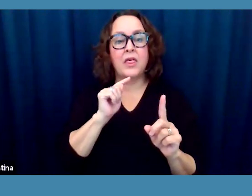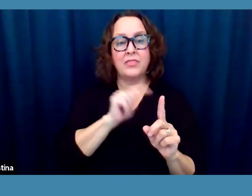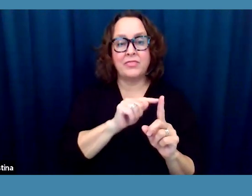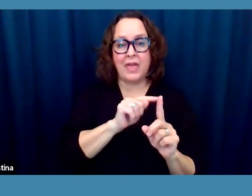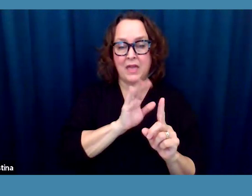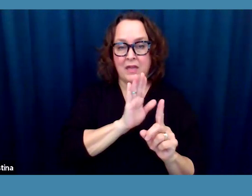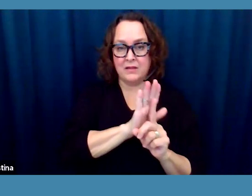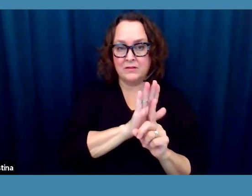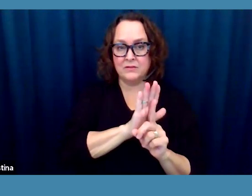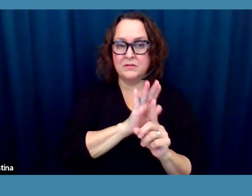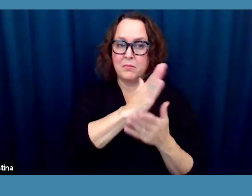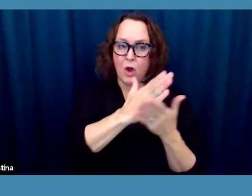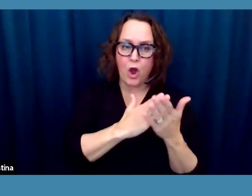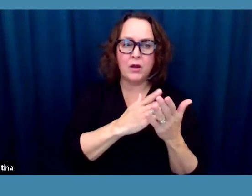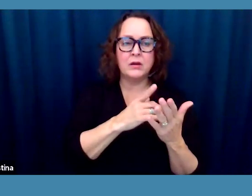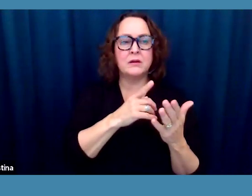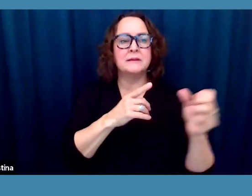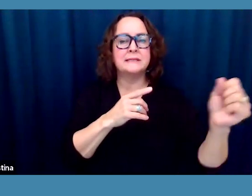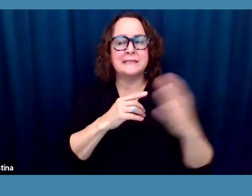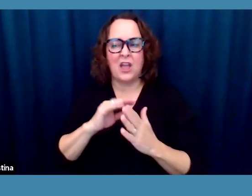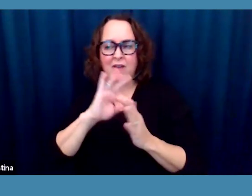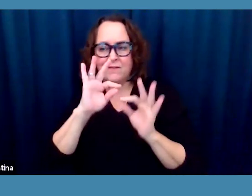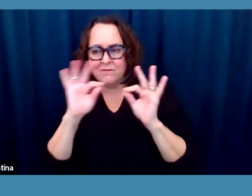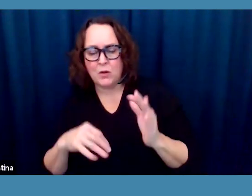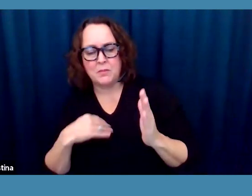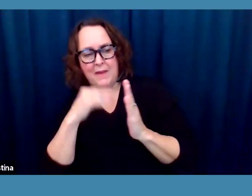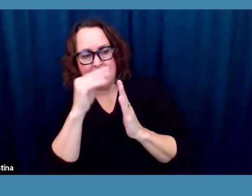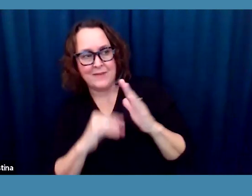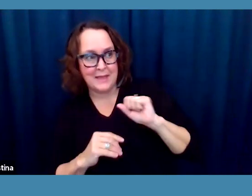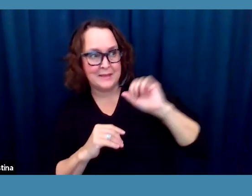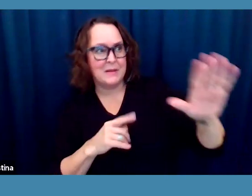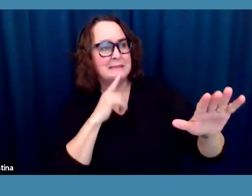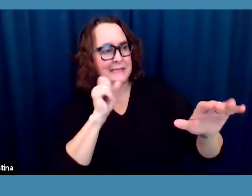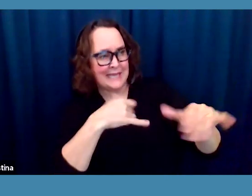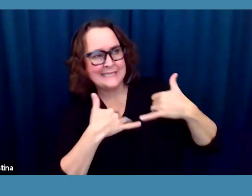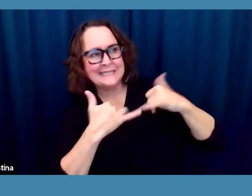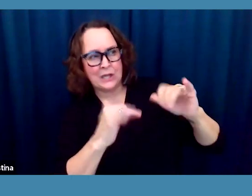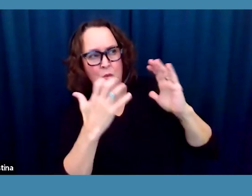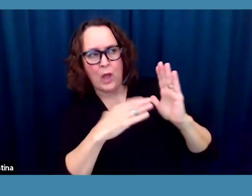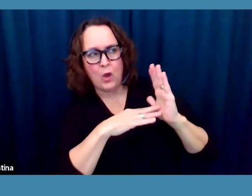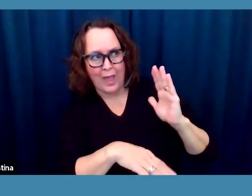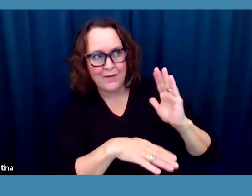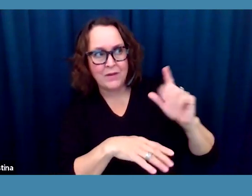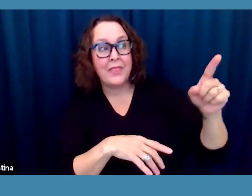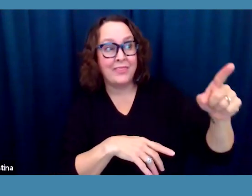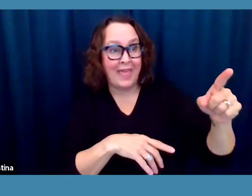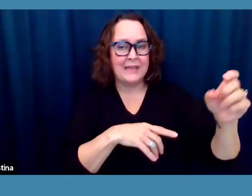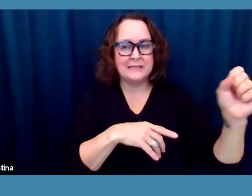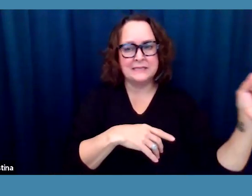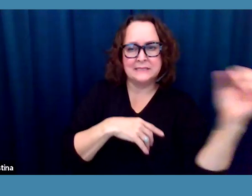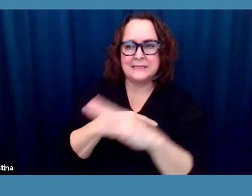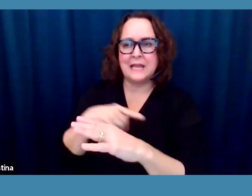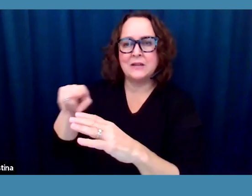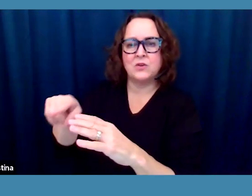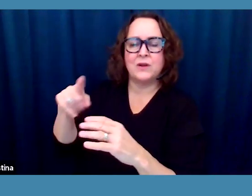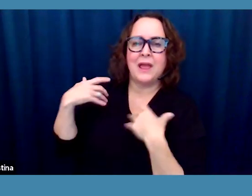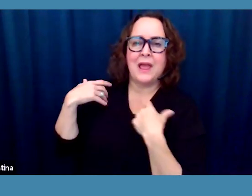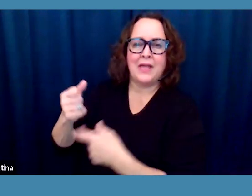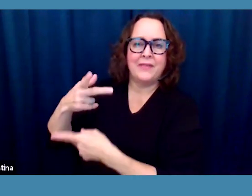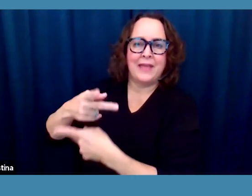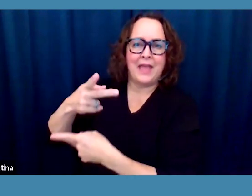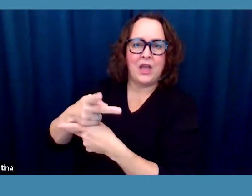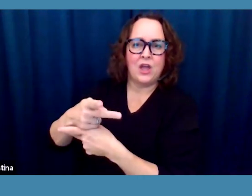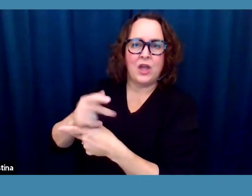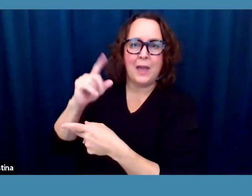their bit. They have you fill out the form, say, yes, I still want this, I still want to be on the waiver. They send that to Agency for Healthcare Administration, who